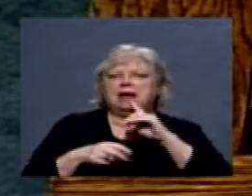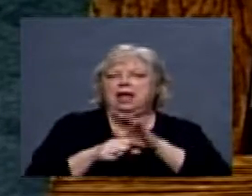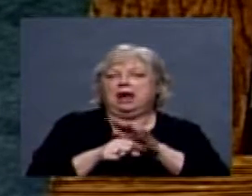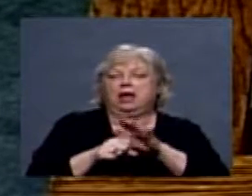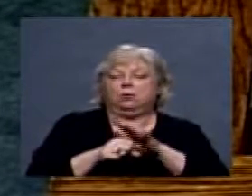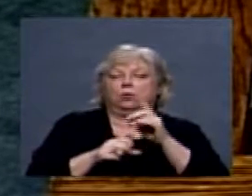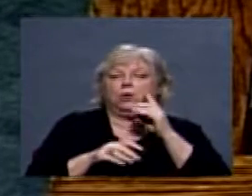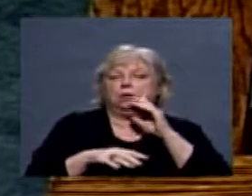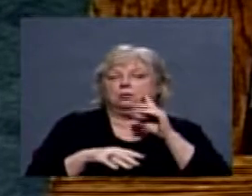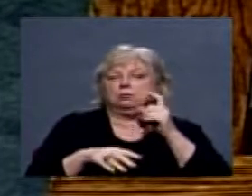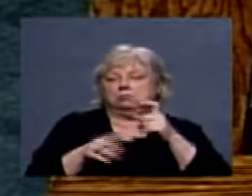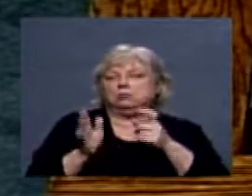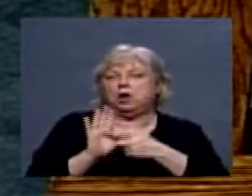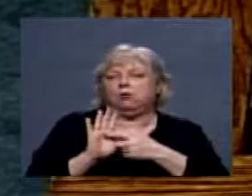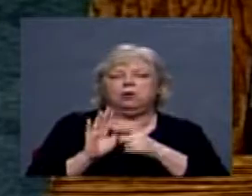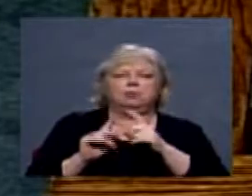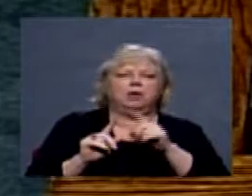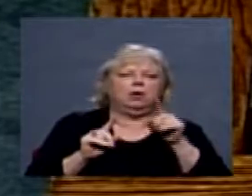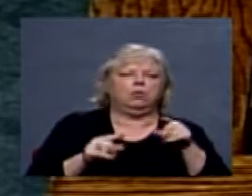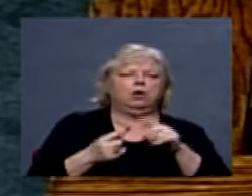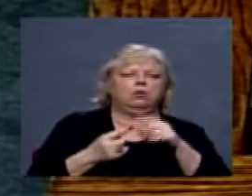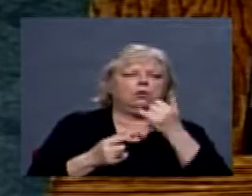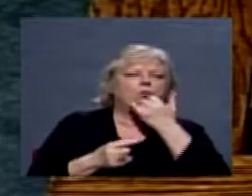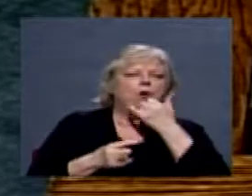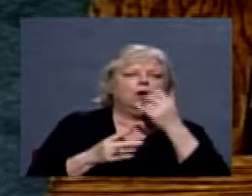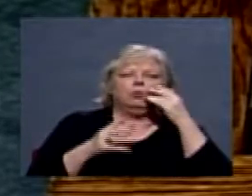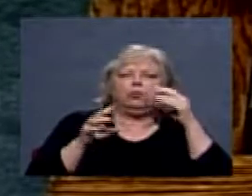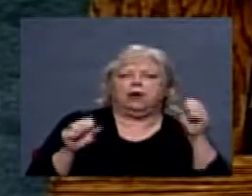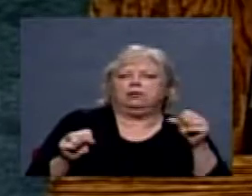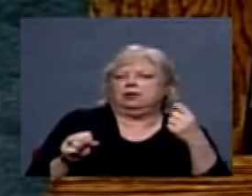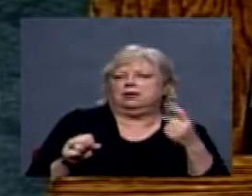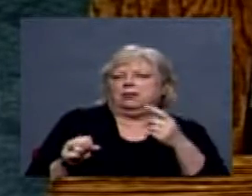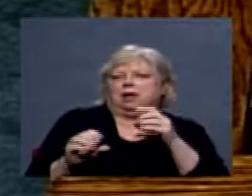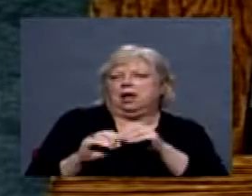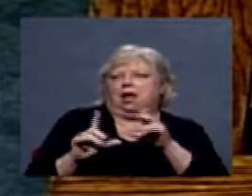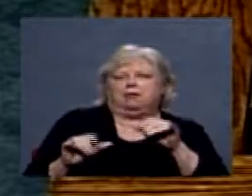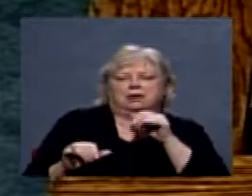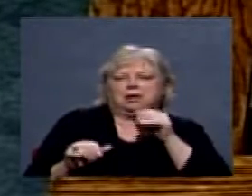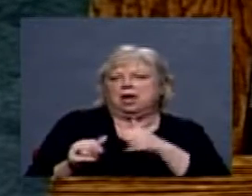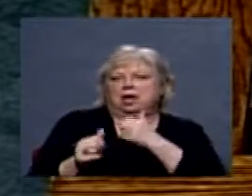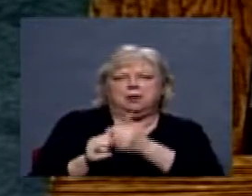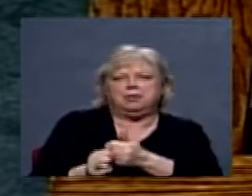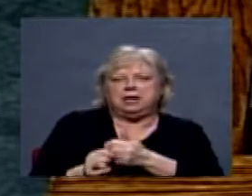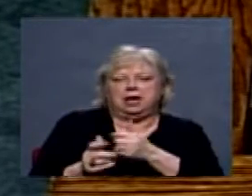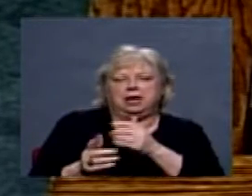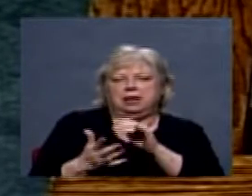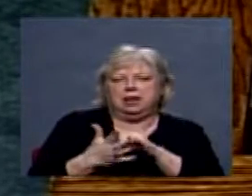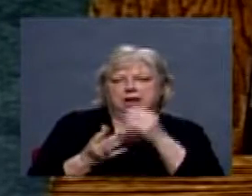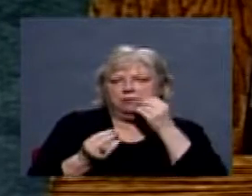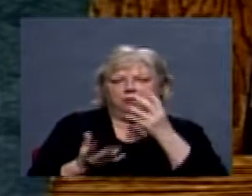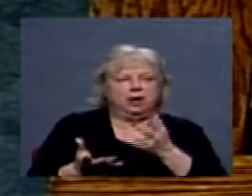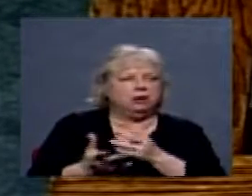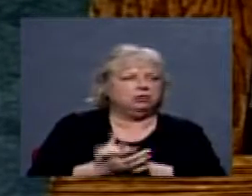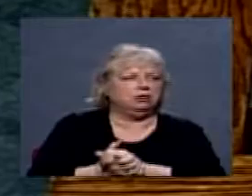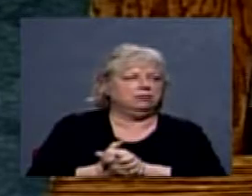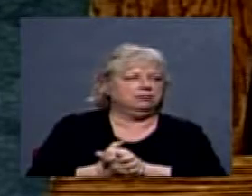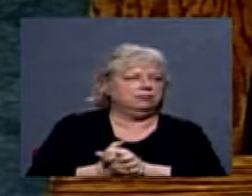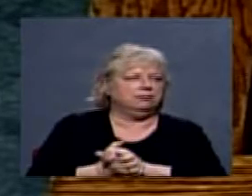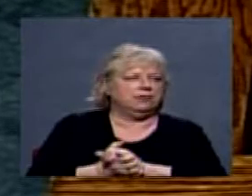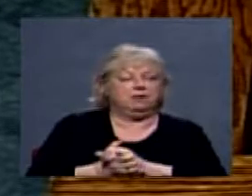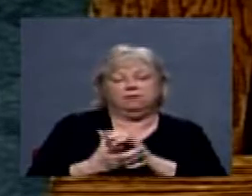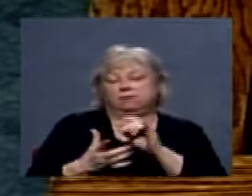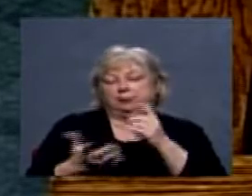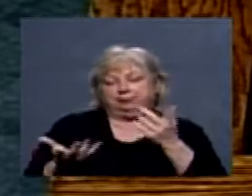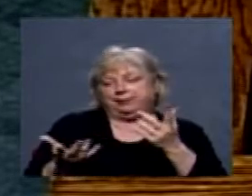notice, but it went to the wrong president. Somebody obviously hasn't updated the records, and that could be for any number